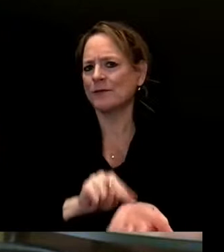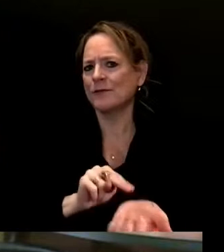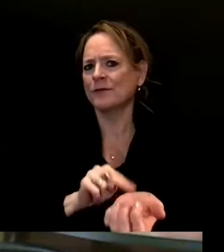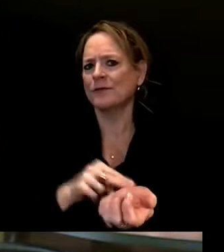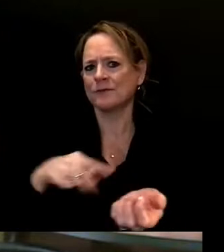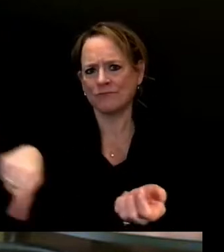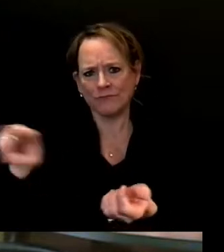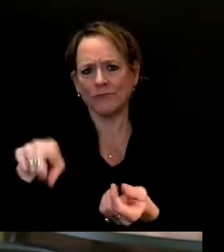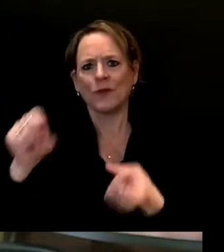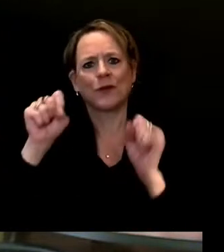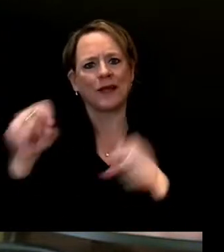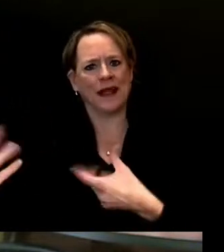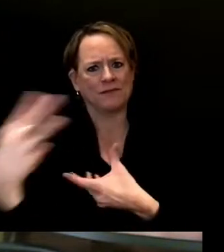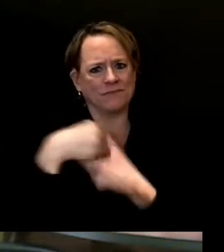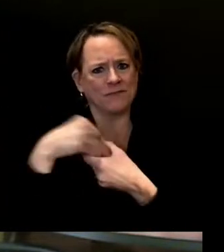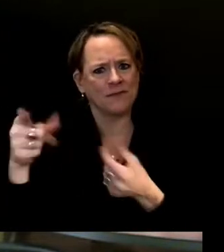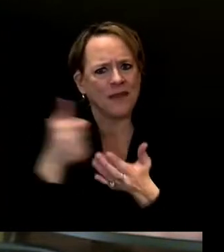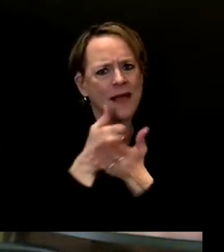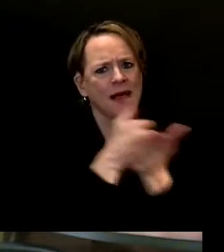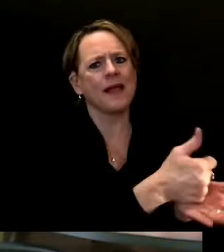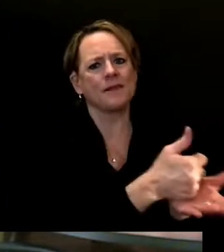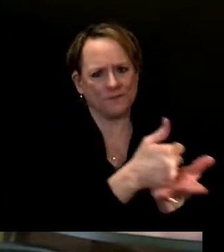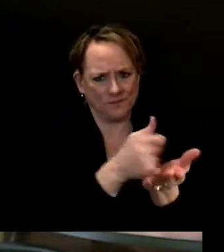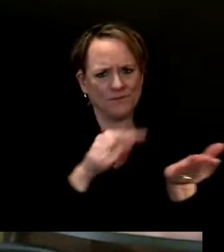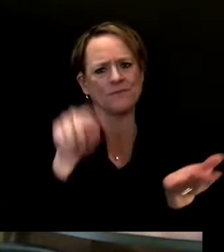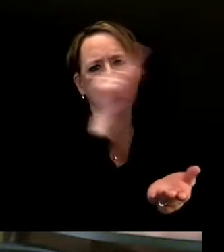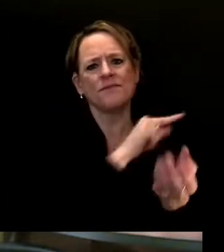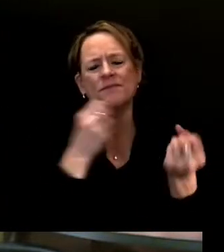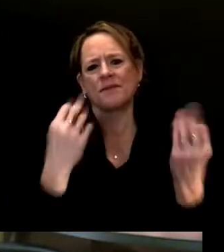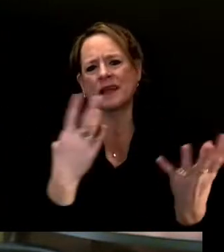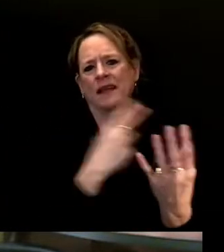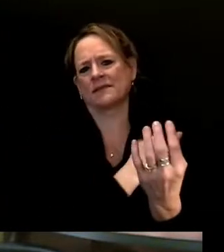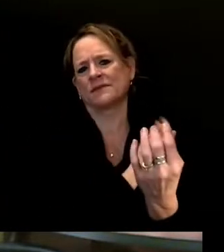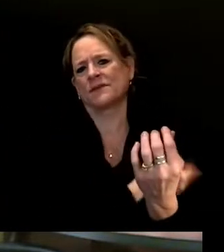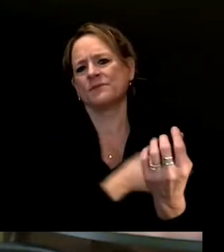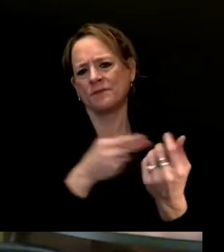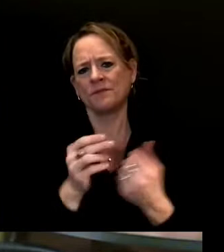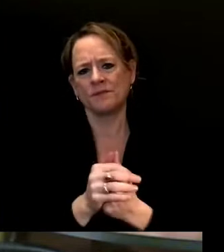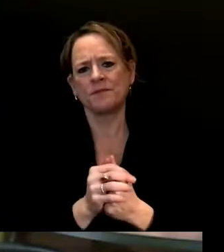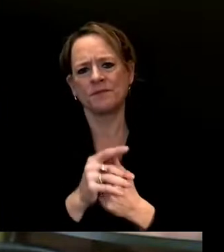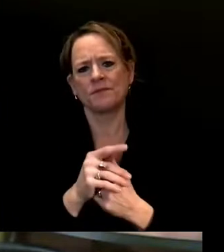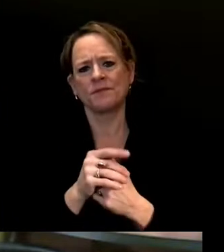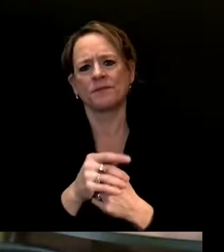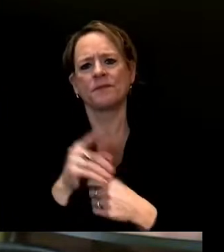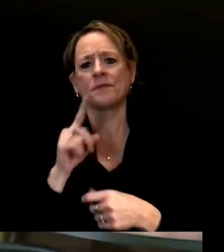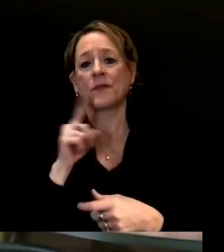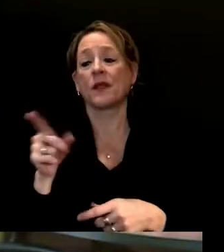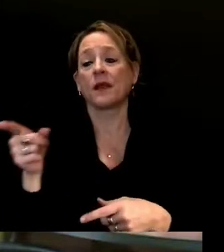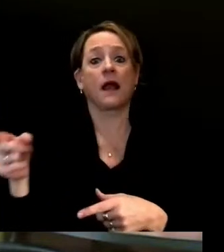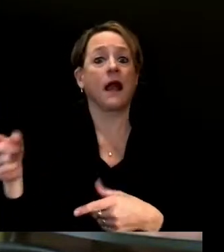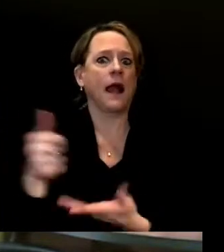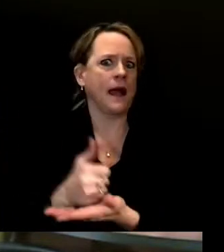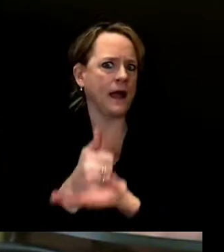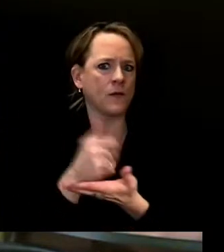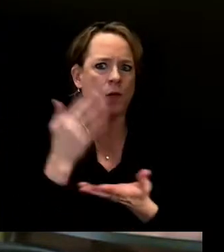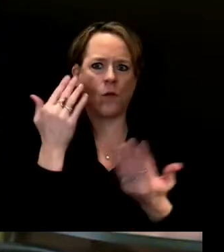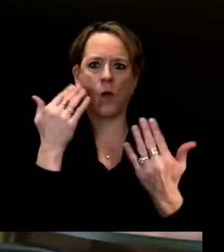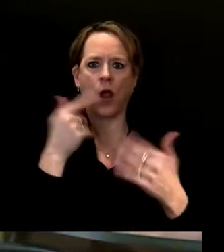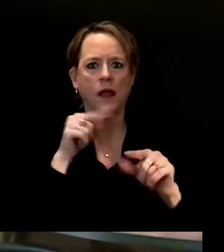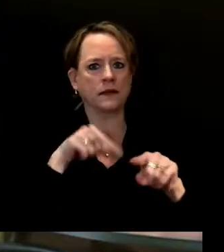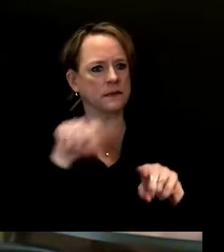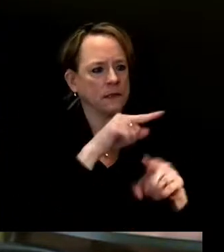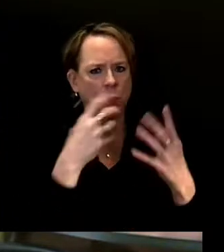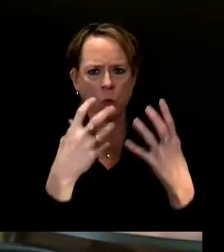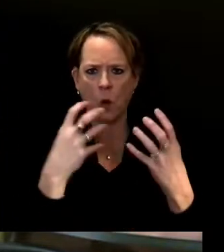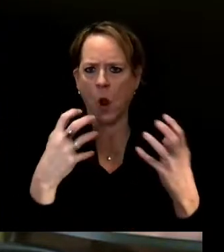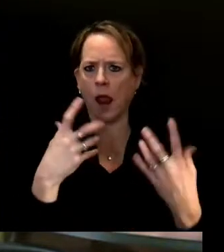been lifelines in helping to ensure our healthcare system remains strong. And we also need the public's help